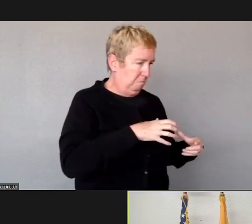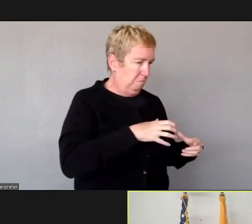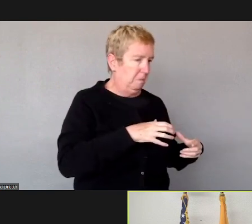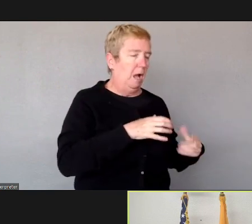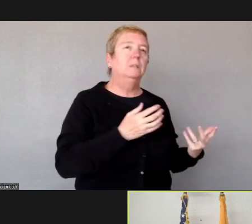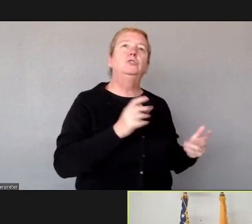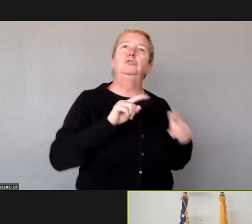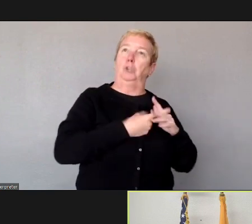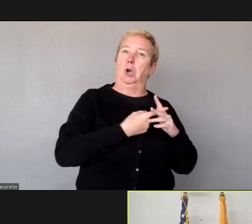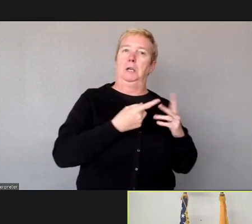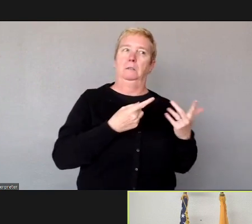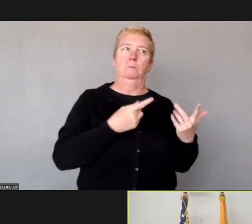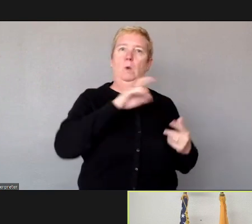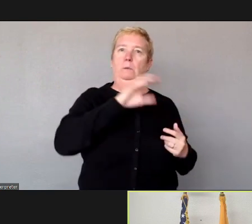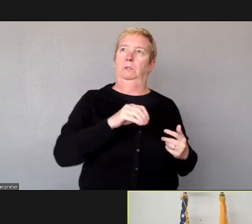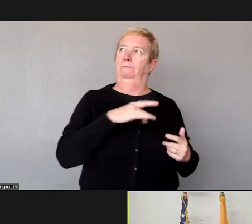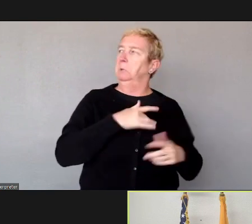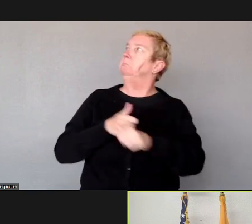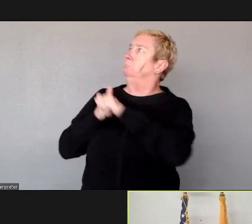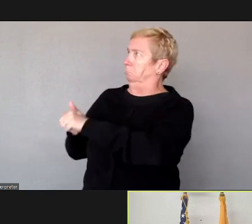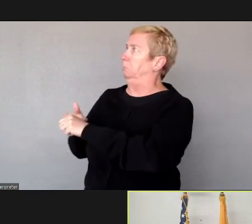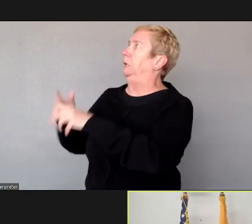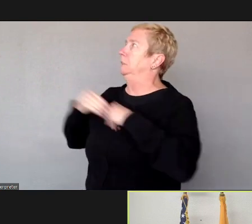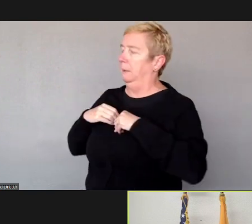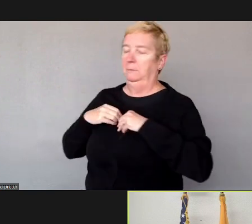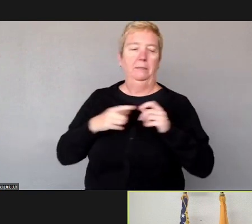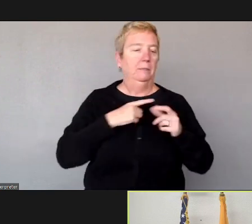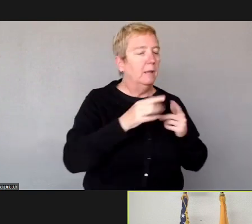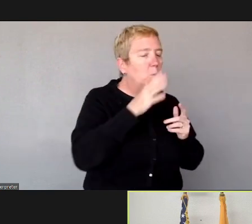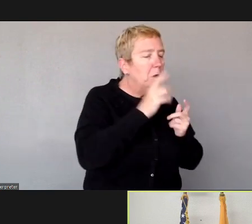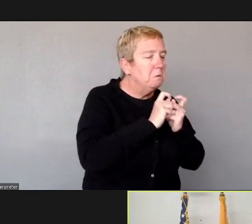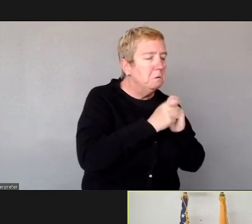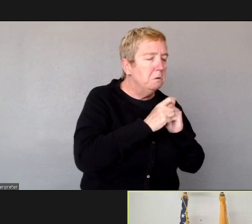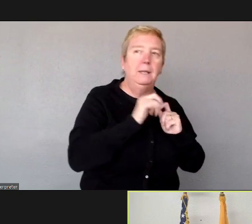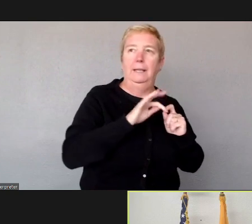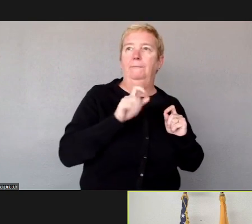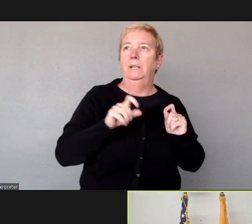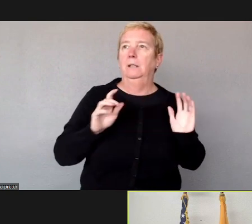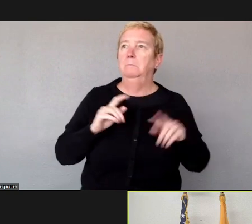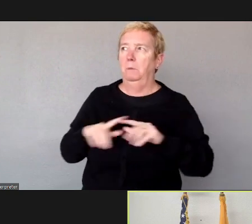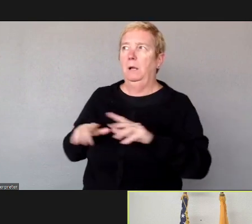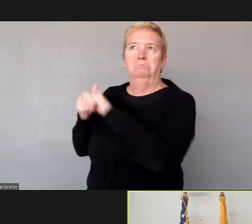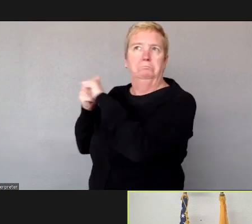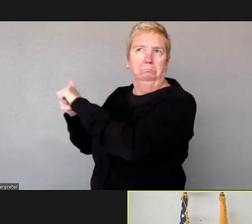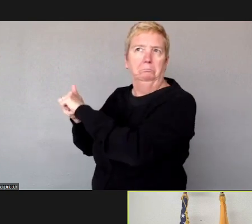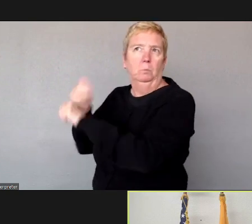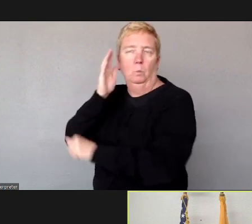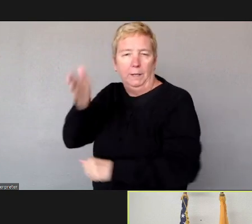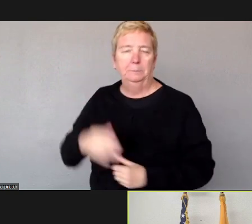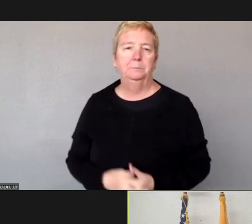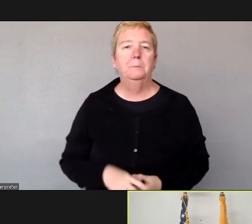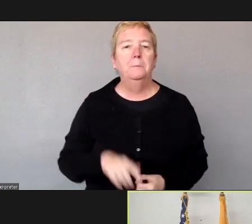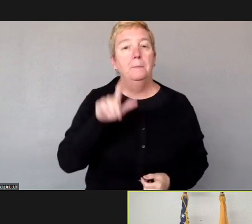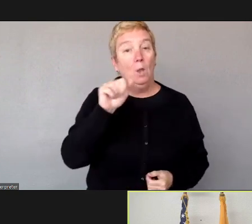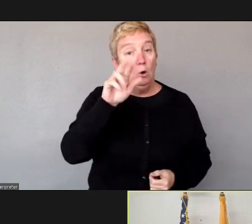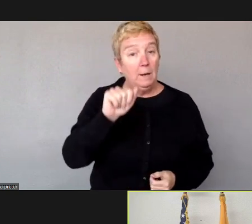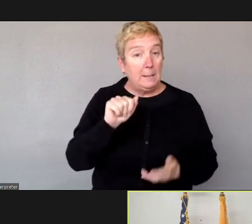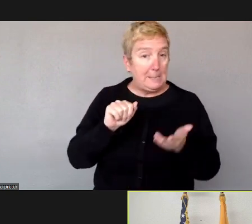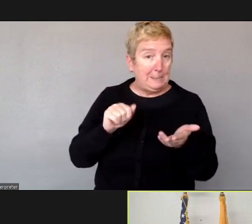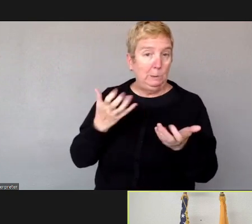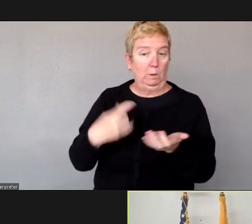then make changes where we feel like it wouldn't apply to our population. And Laura can talk a little bit about the extent to which